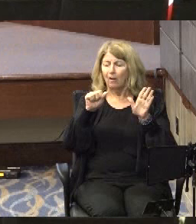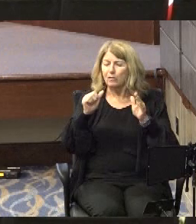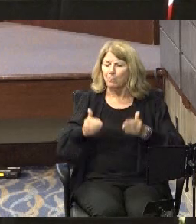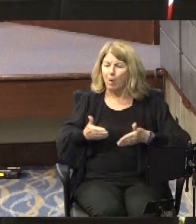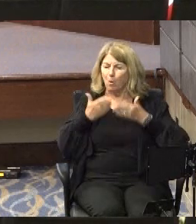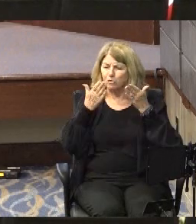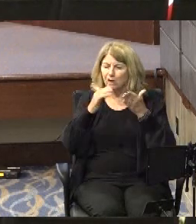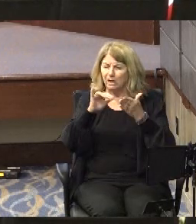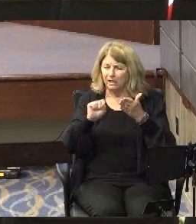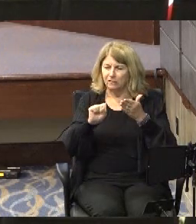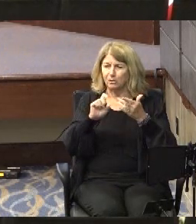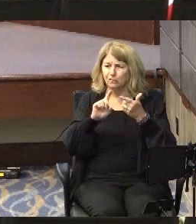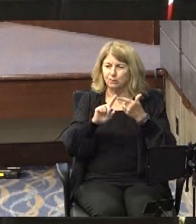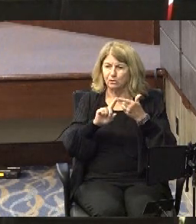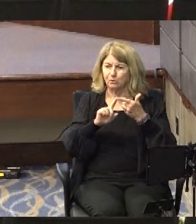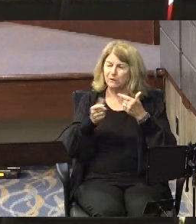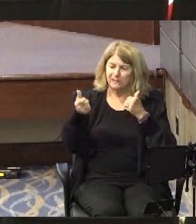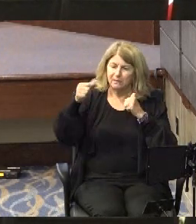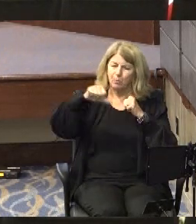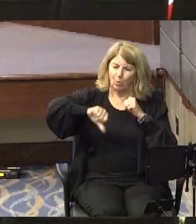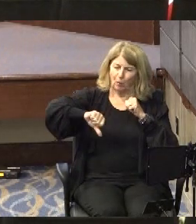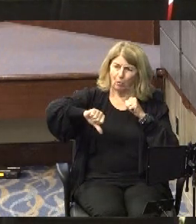to disapprove